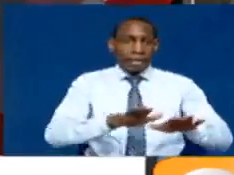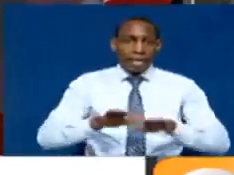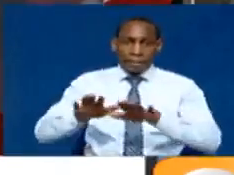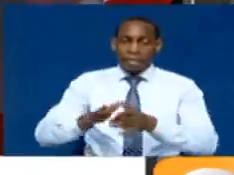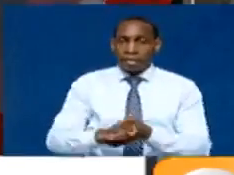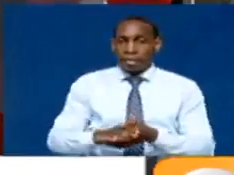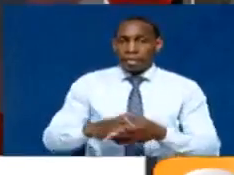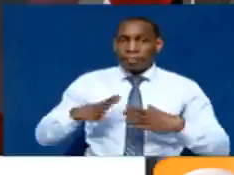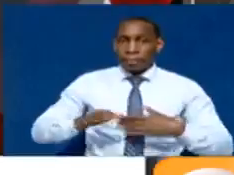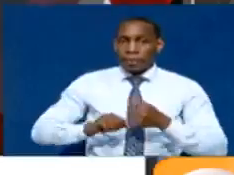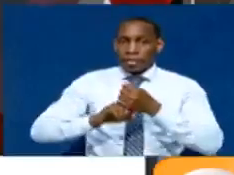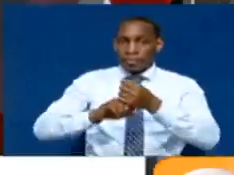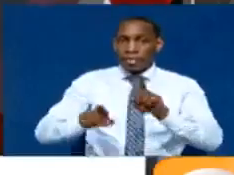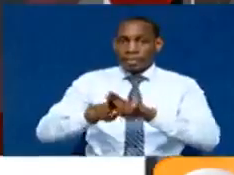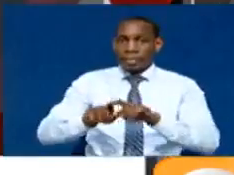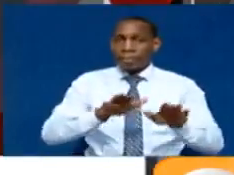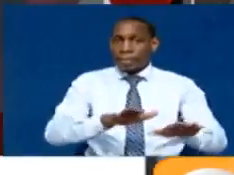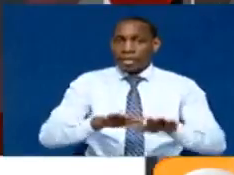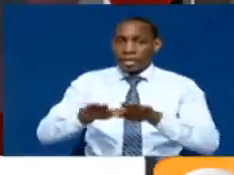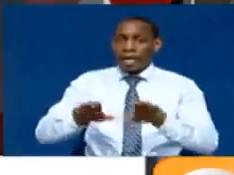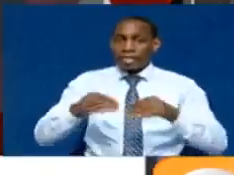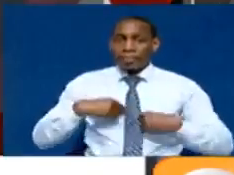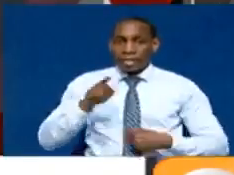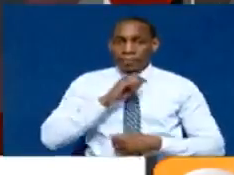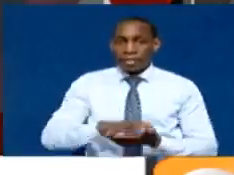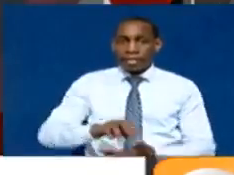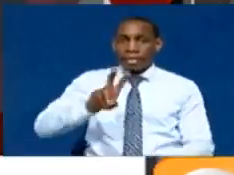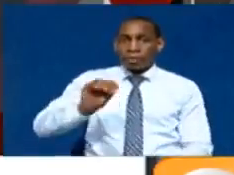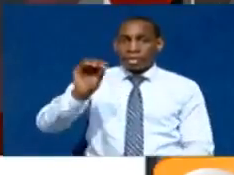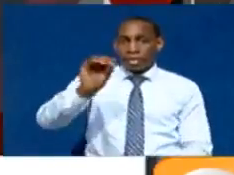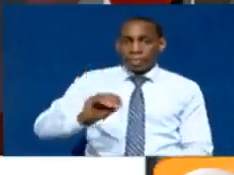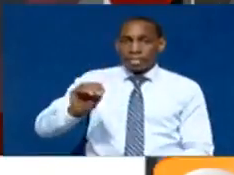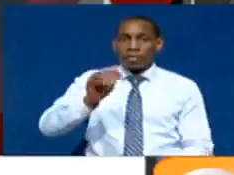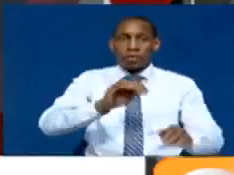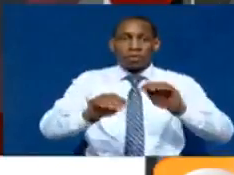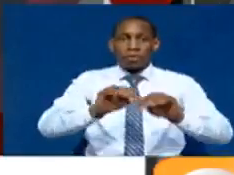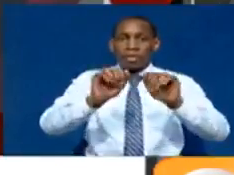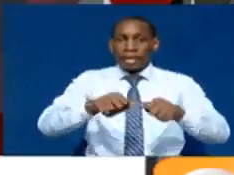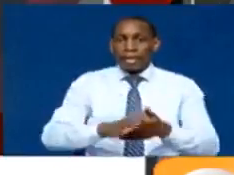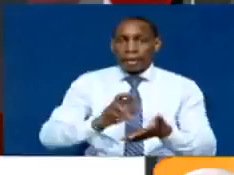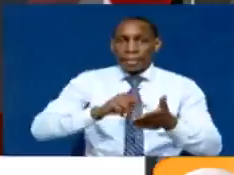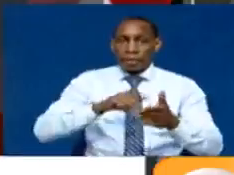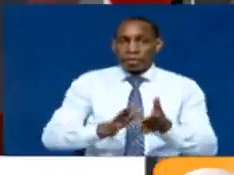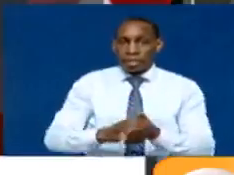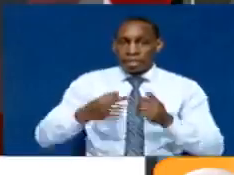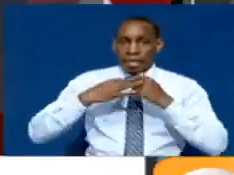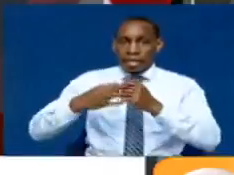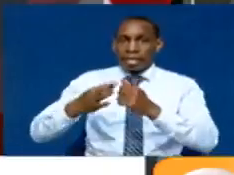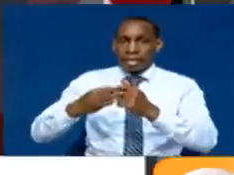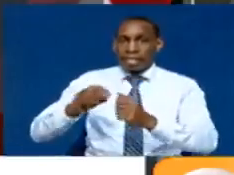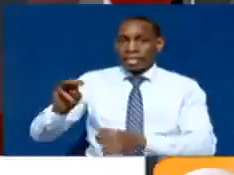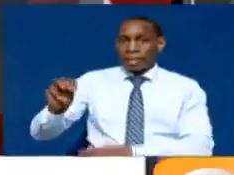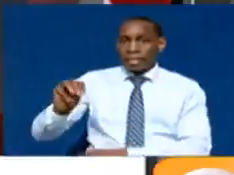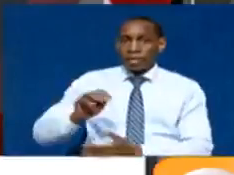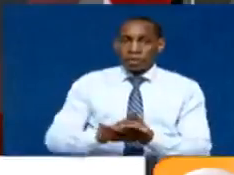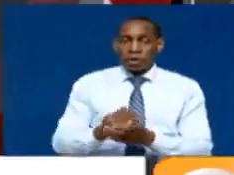campaigns. Persons supporting such a campaign had been allowed up to 20% of contribution, meaning 880 million